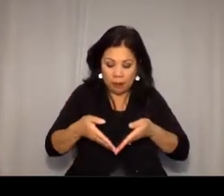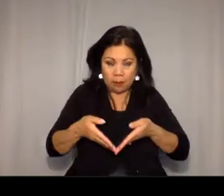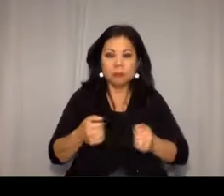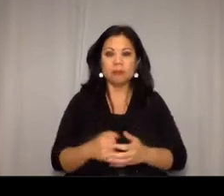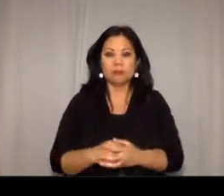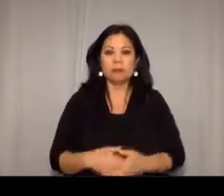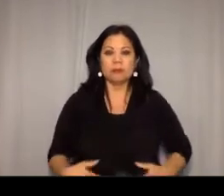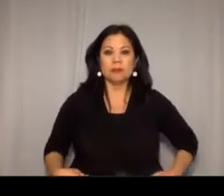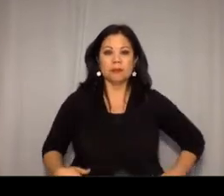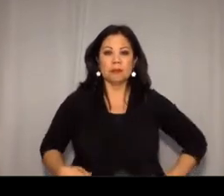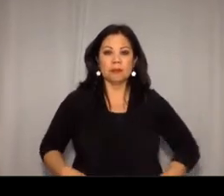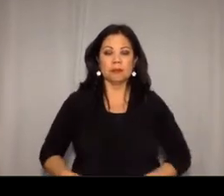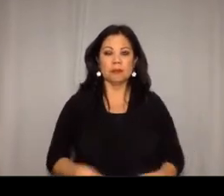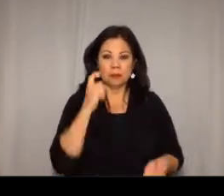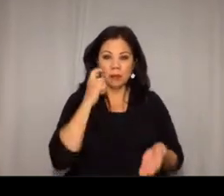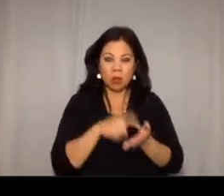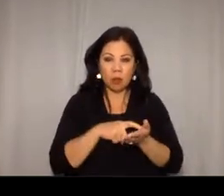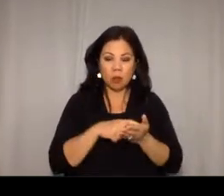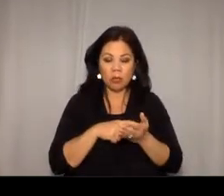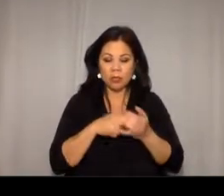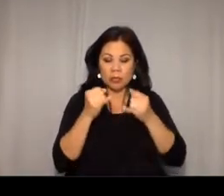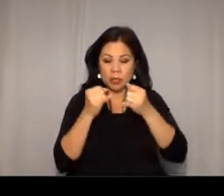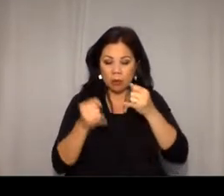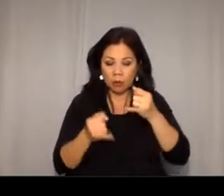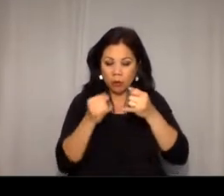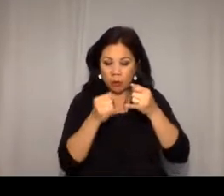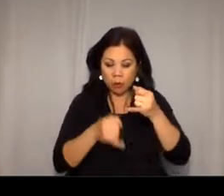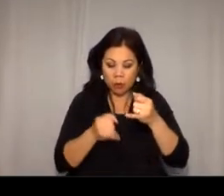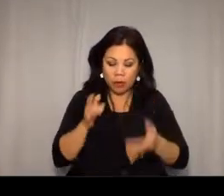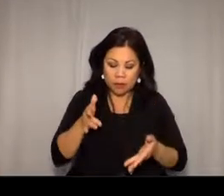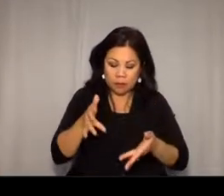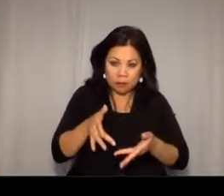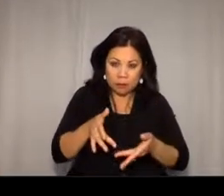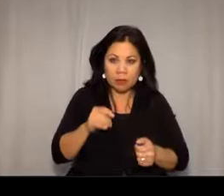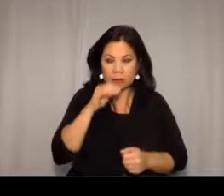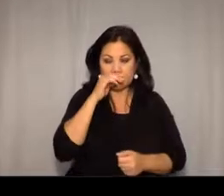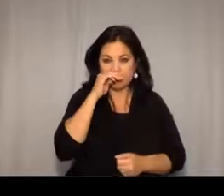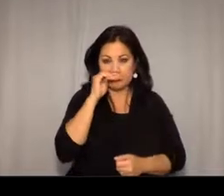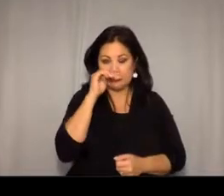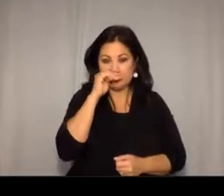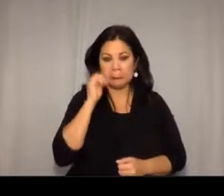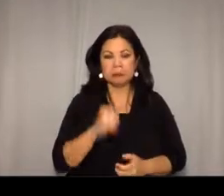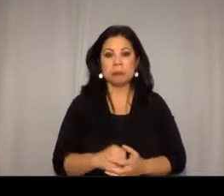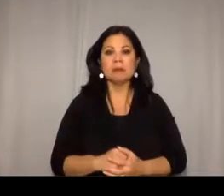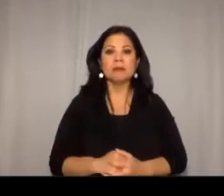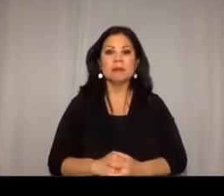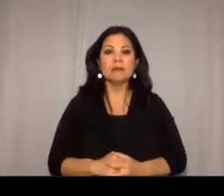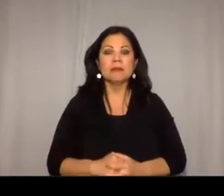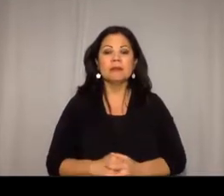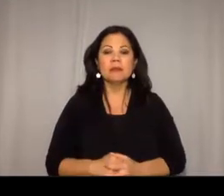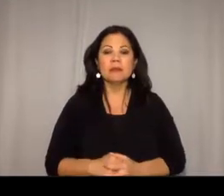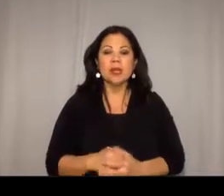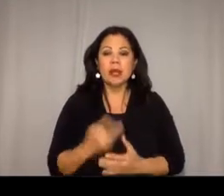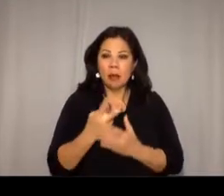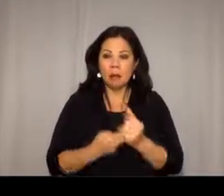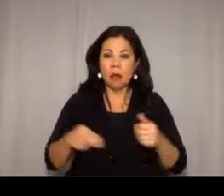these lines all connect down to the bottom in one point. All right, so this is a wing with feathers. This is a